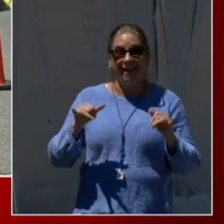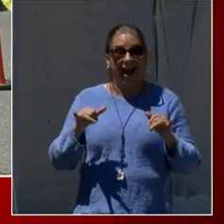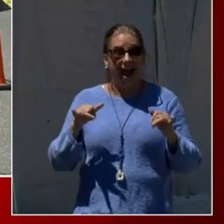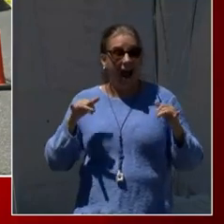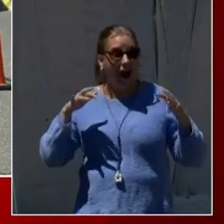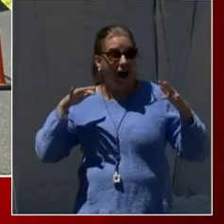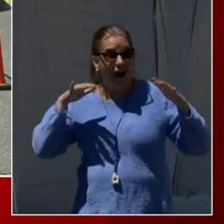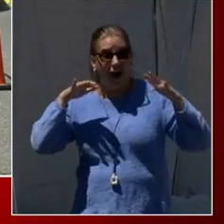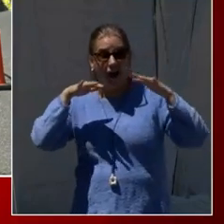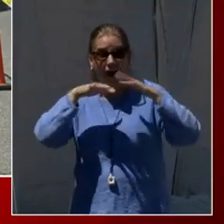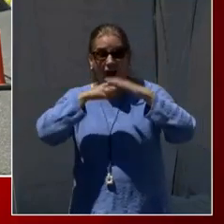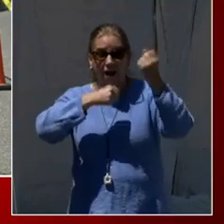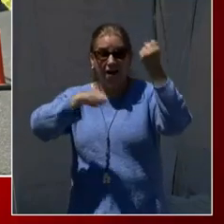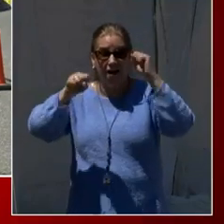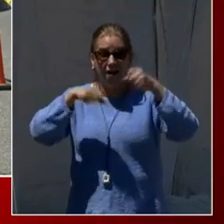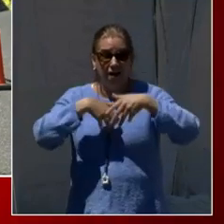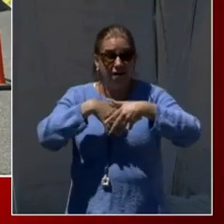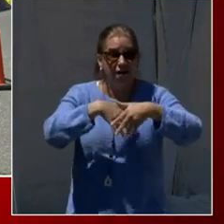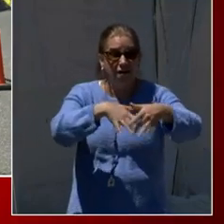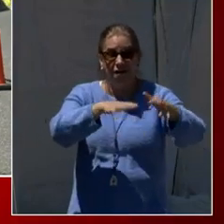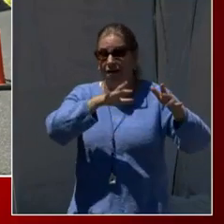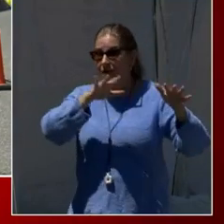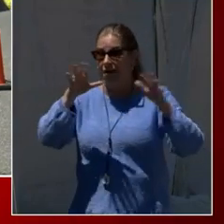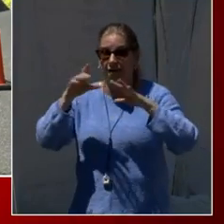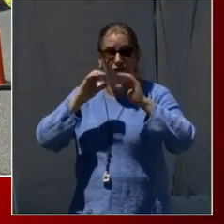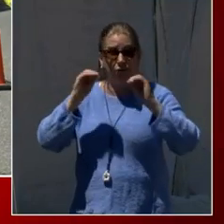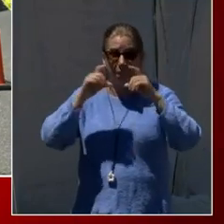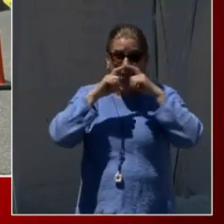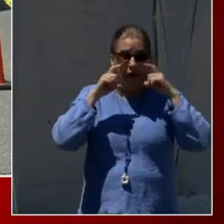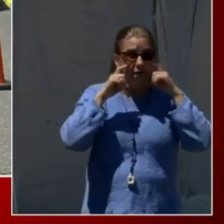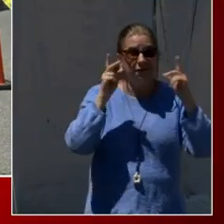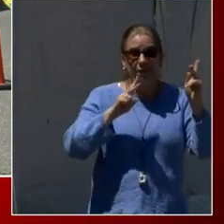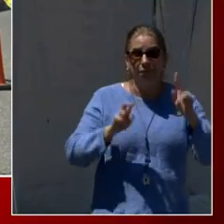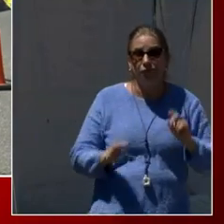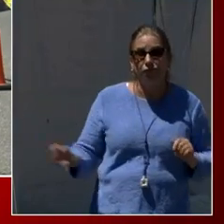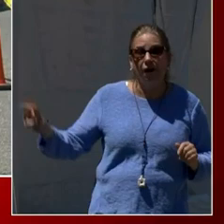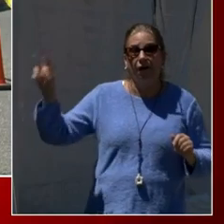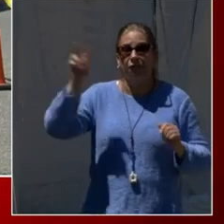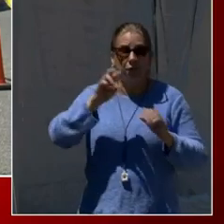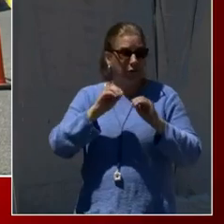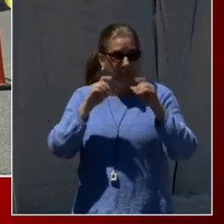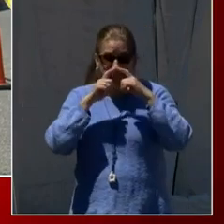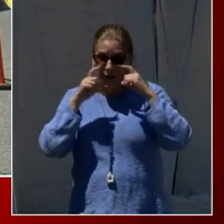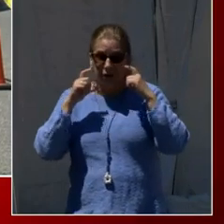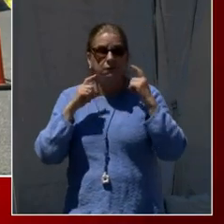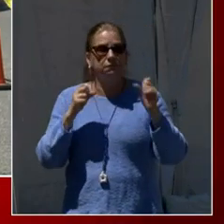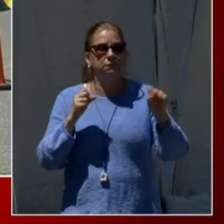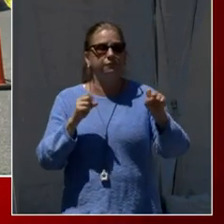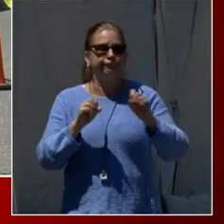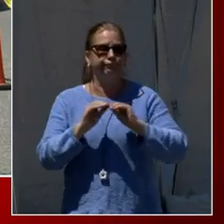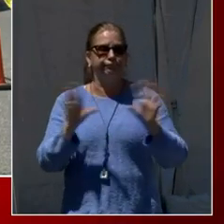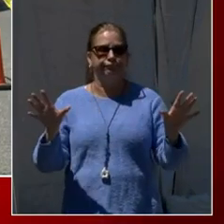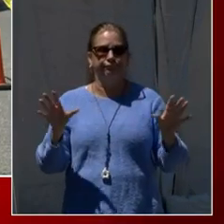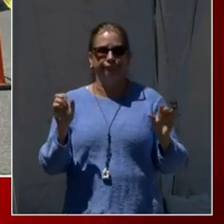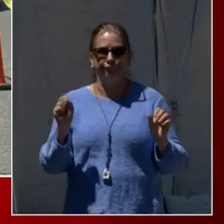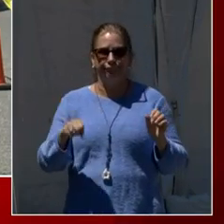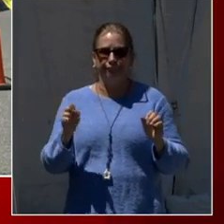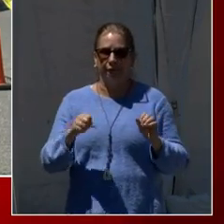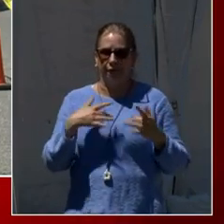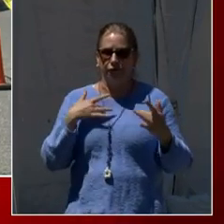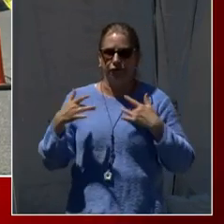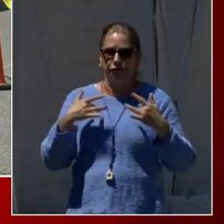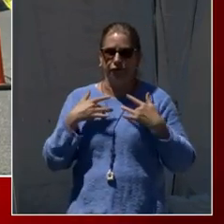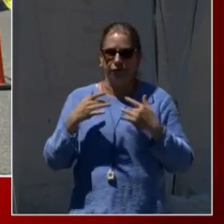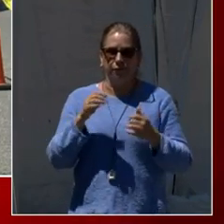people are traveling all across the country. So my view is that I'm concerned, and I continue to tell people. And one thing I will